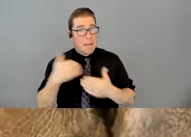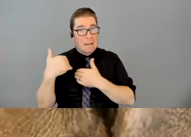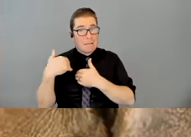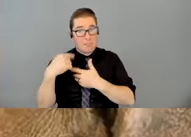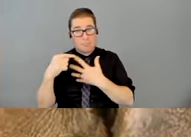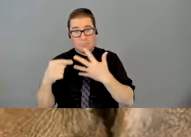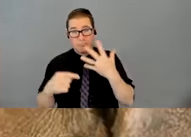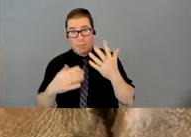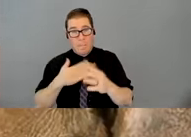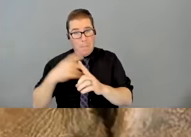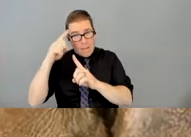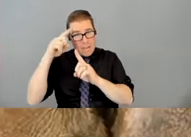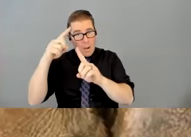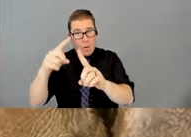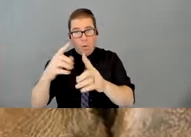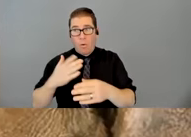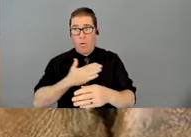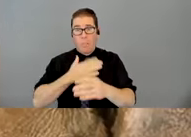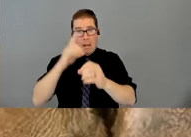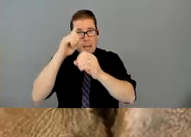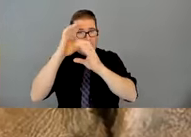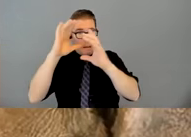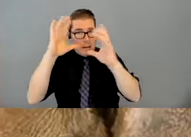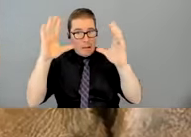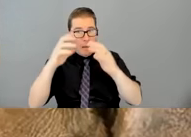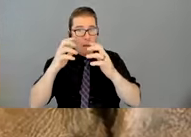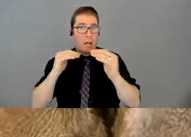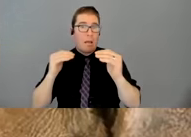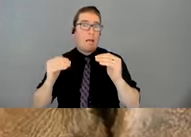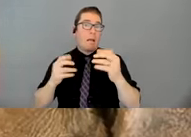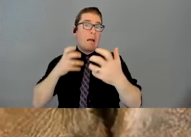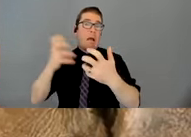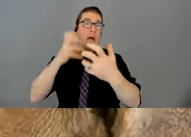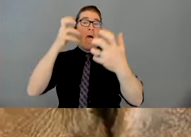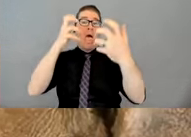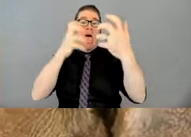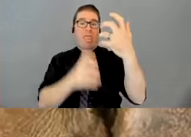mission and the vision and the